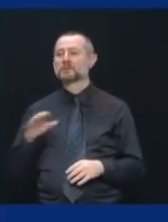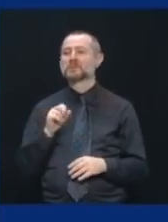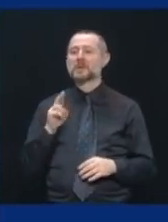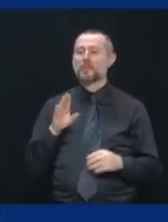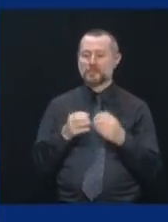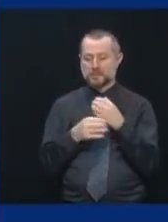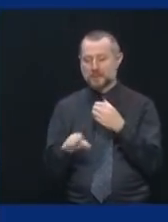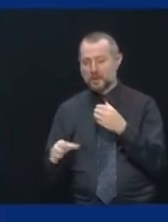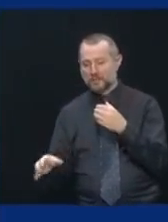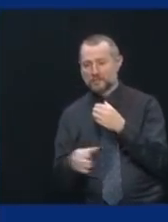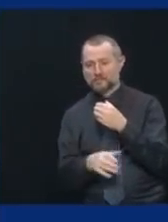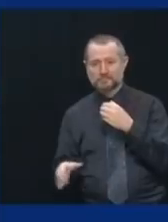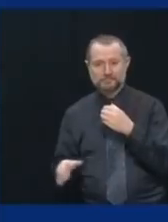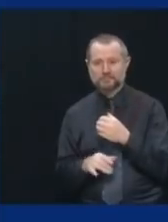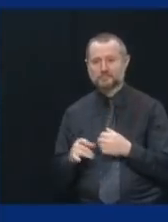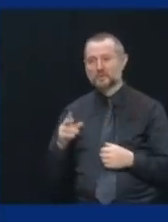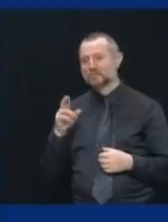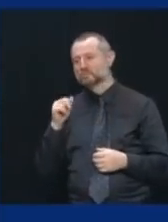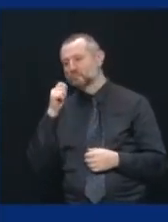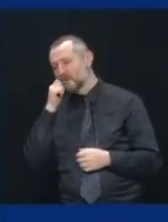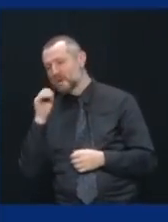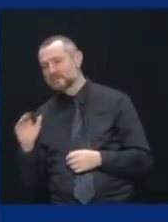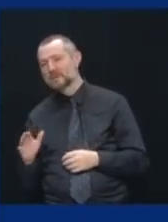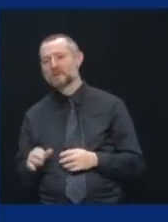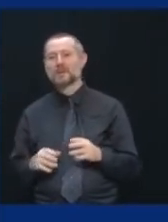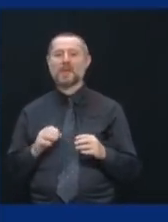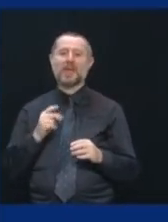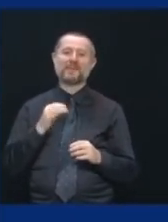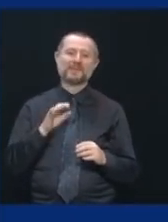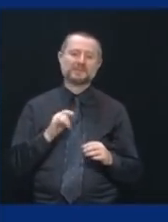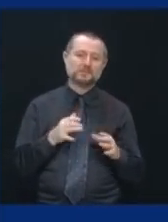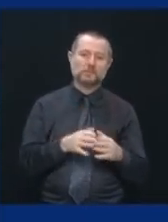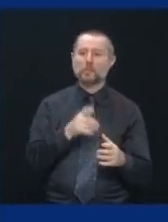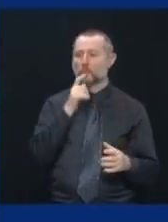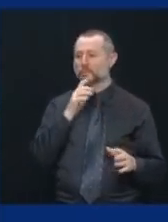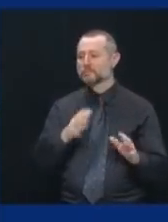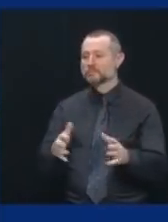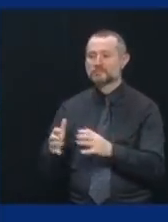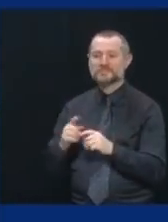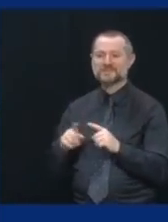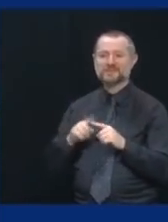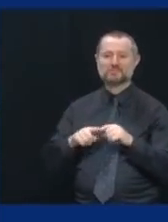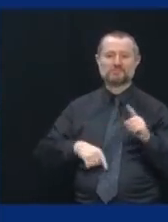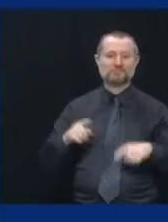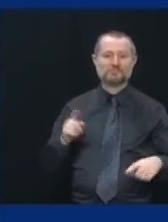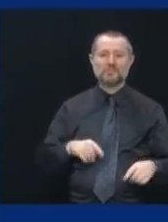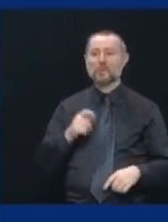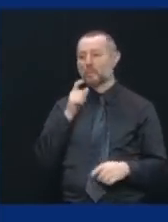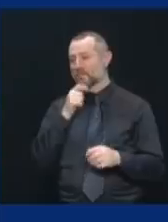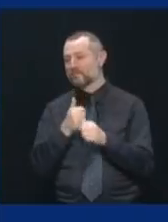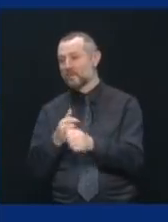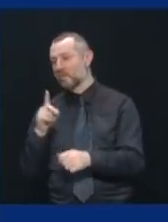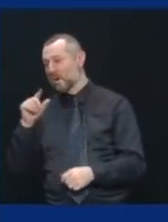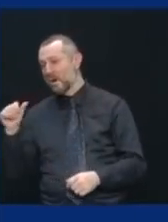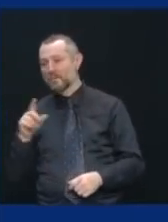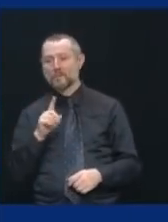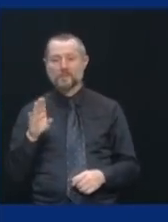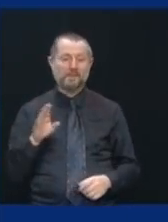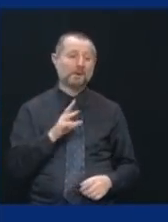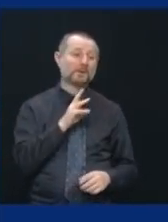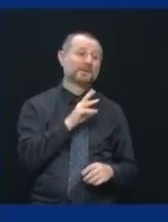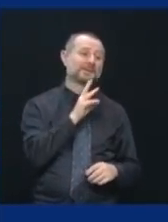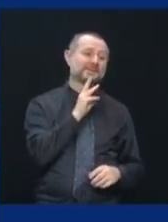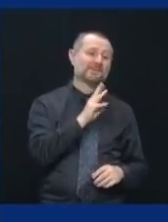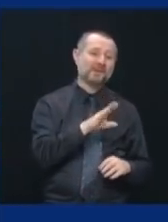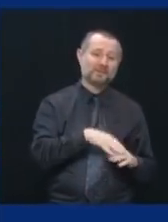can see the race and ethnicity of the consumption of the vaccine by 1A and 1B and 65 plus. We also added